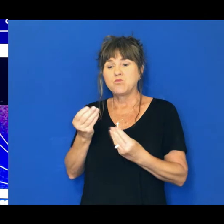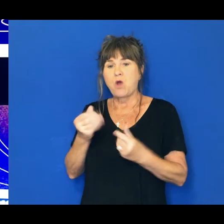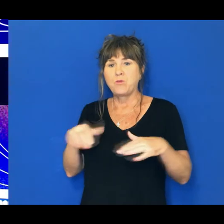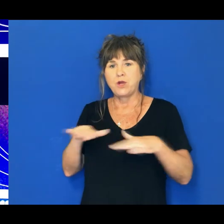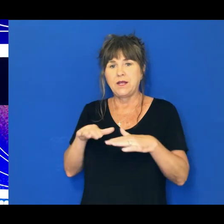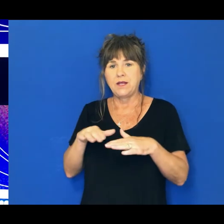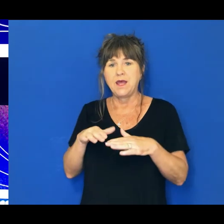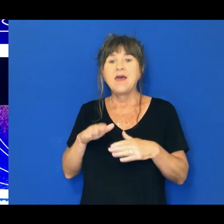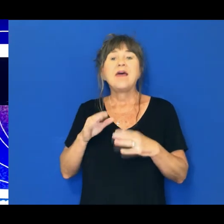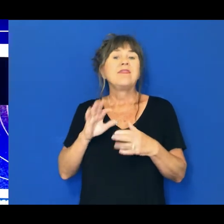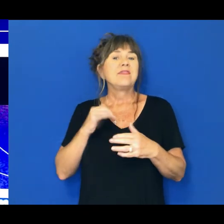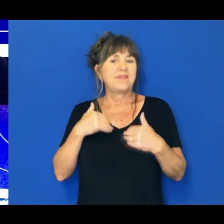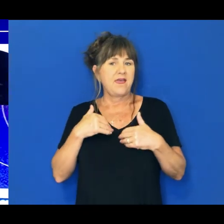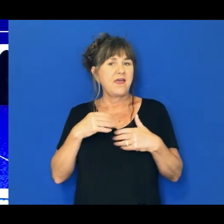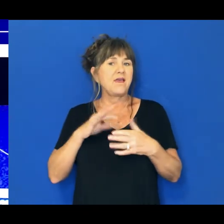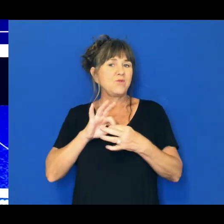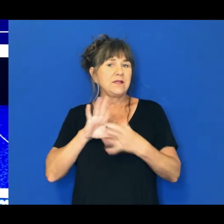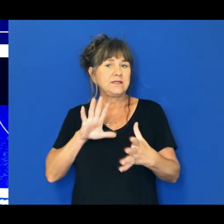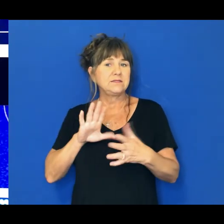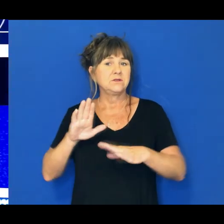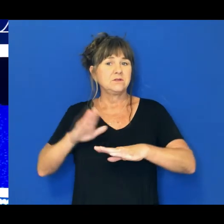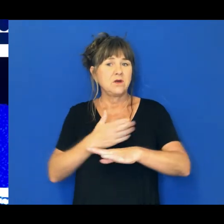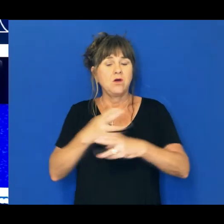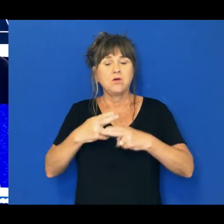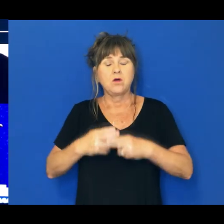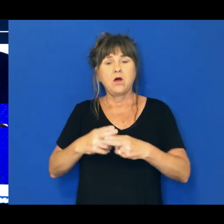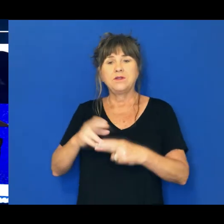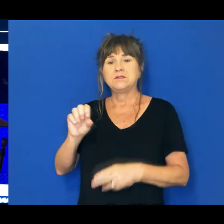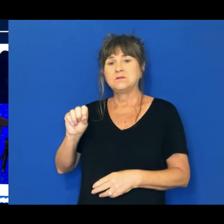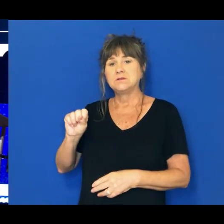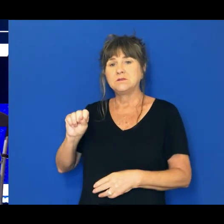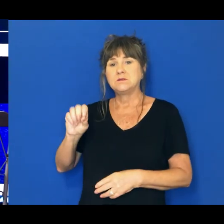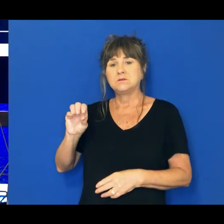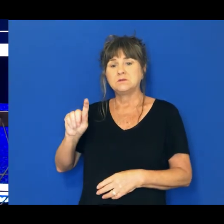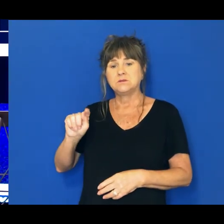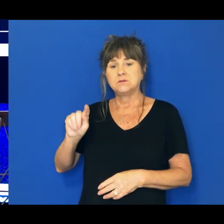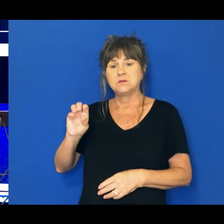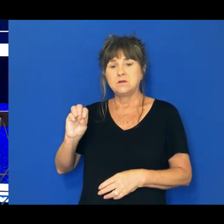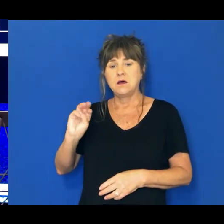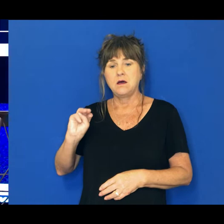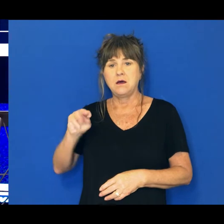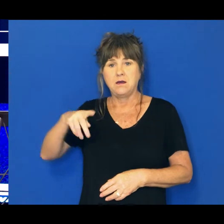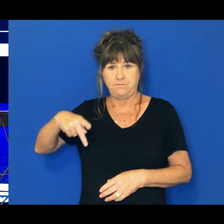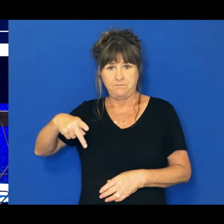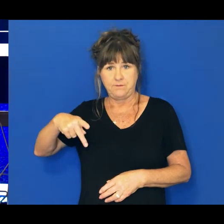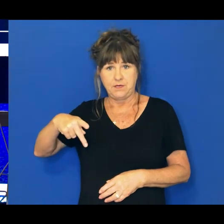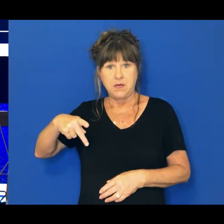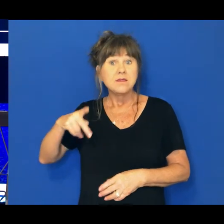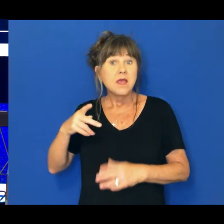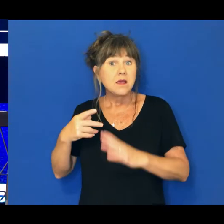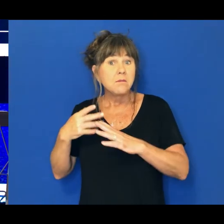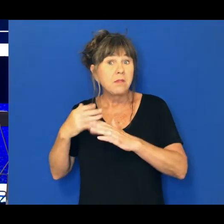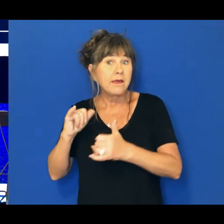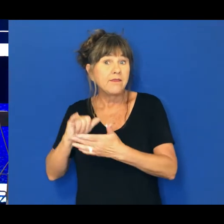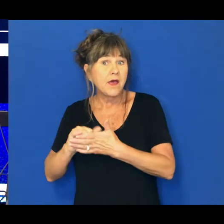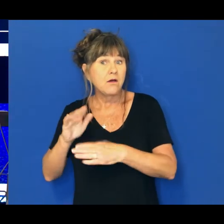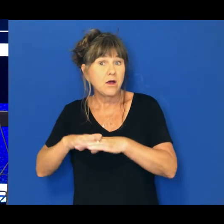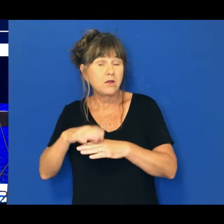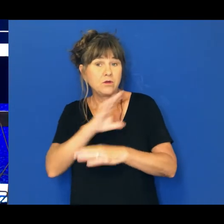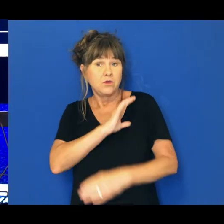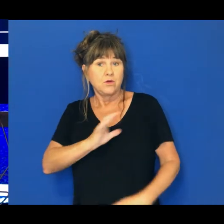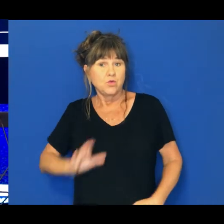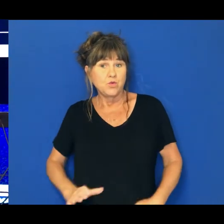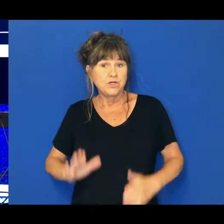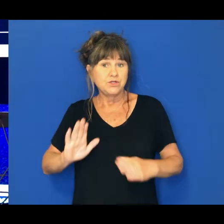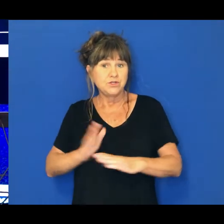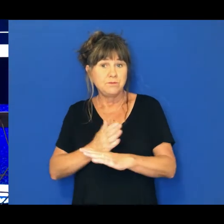I remember. And I would listen to Stomp. It didn't just play on the Christian radio stations, but it also played, so I could listen to it with my parents who